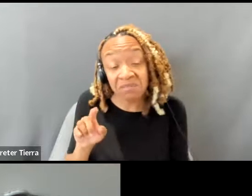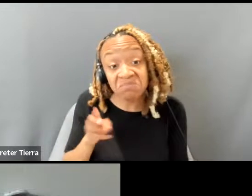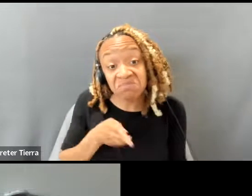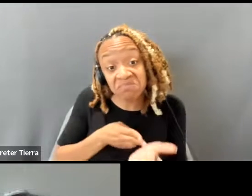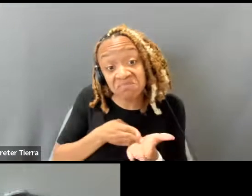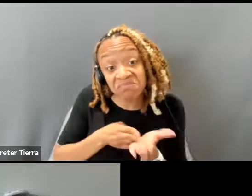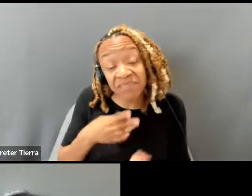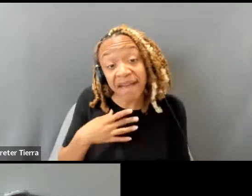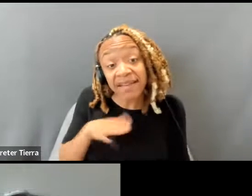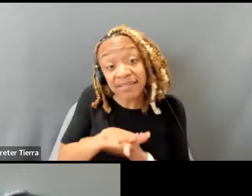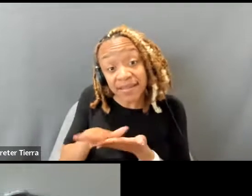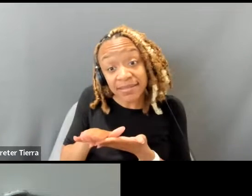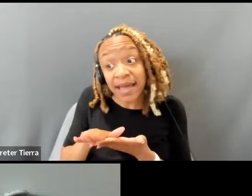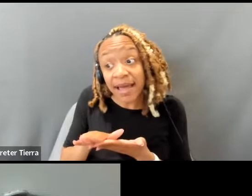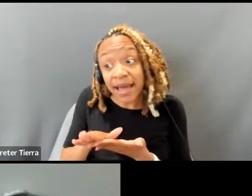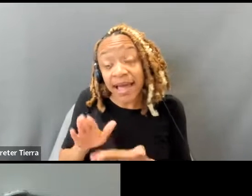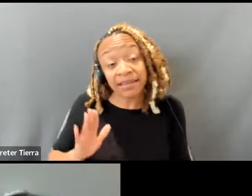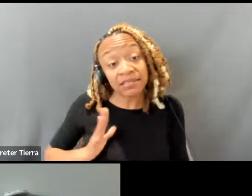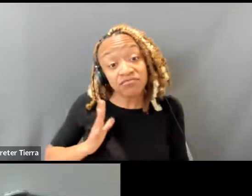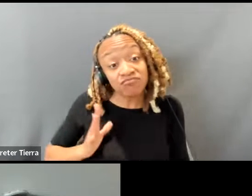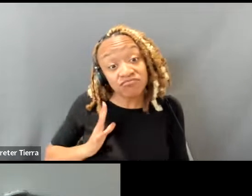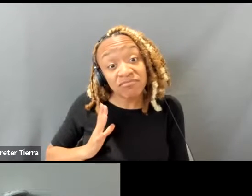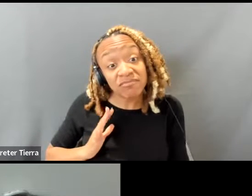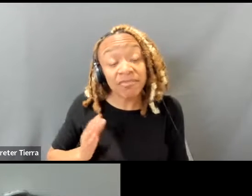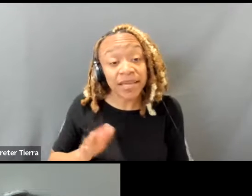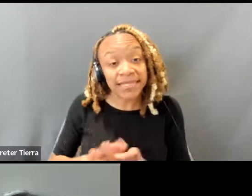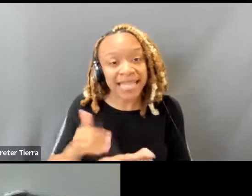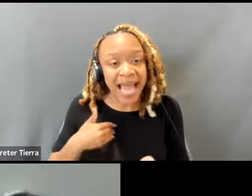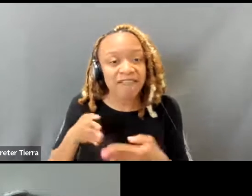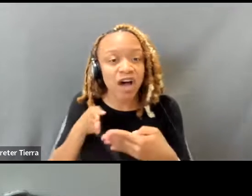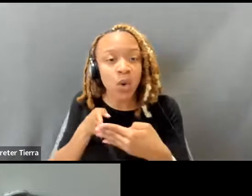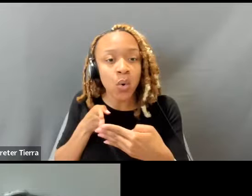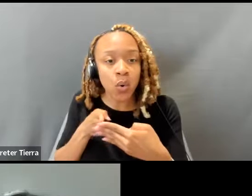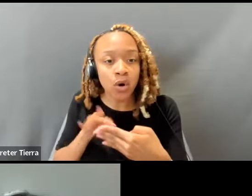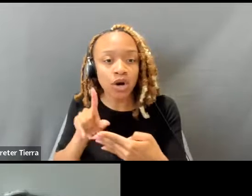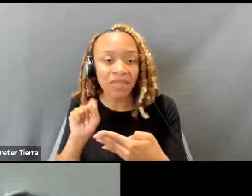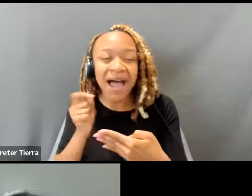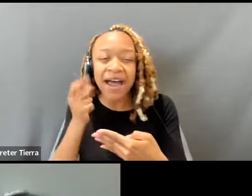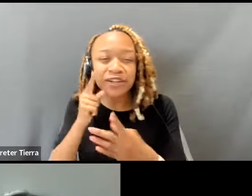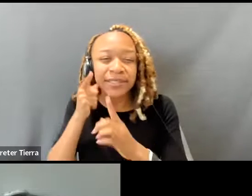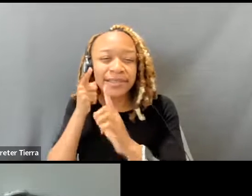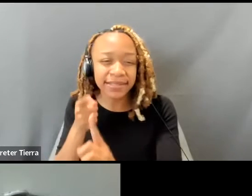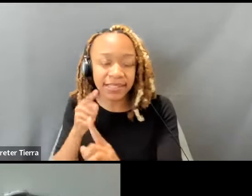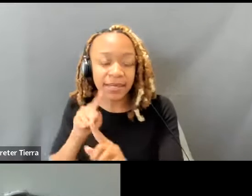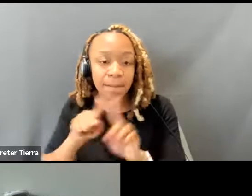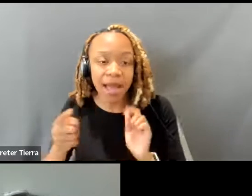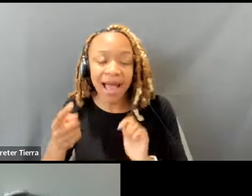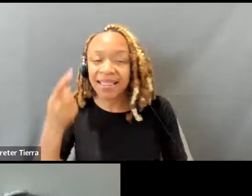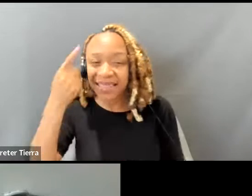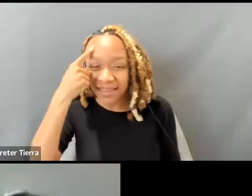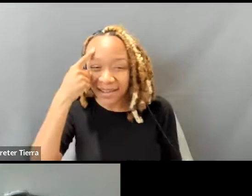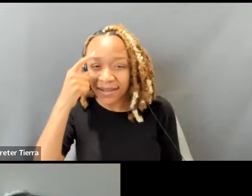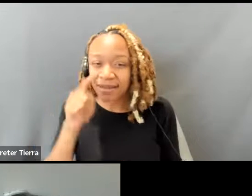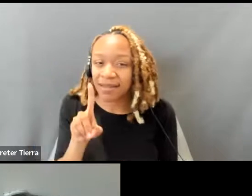be able to have, especially on a corner lot. I understand the intent, but I think the deck